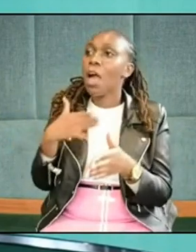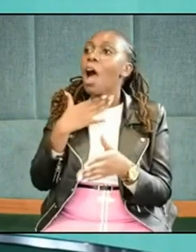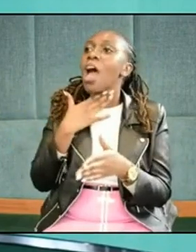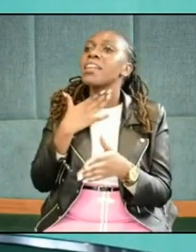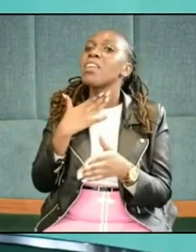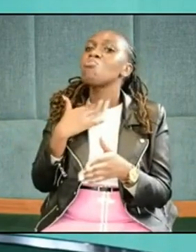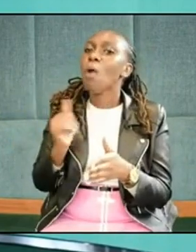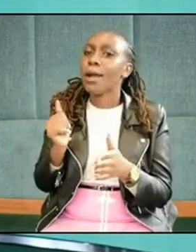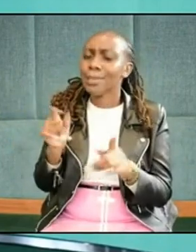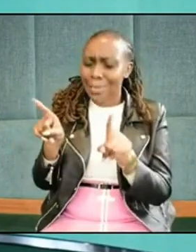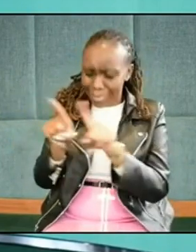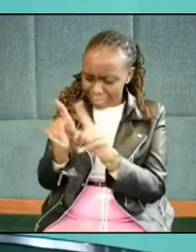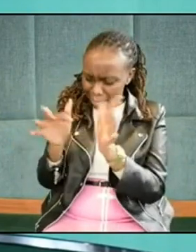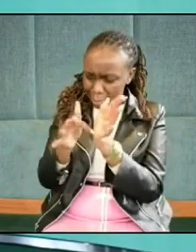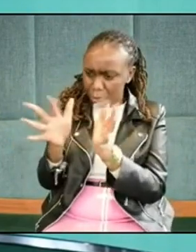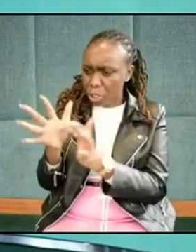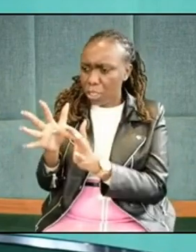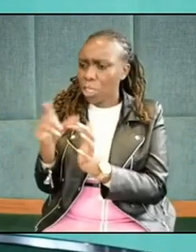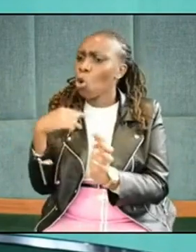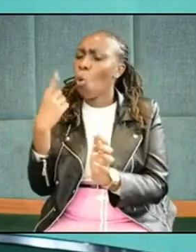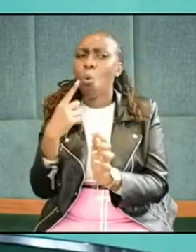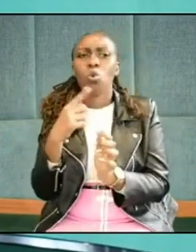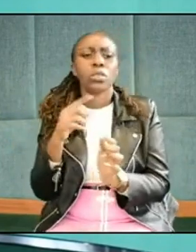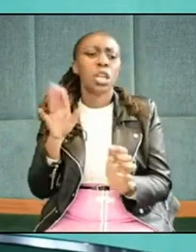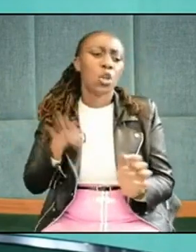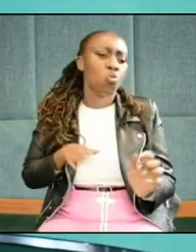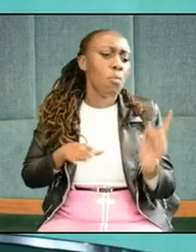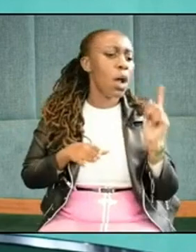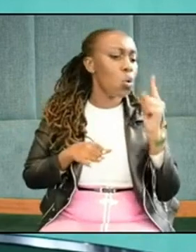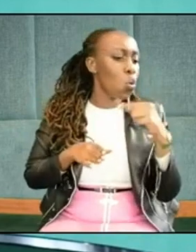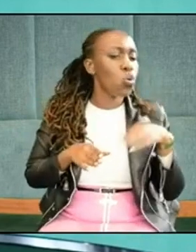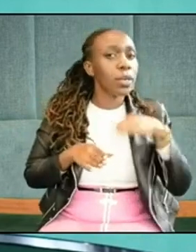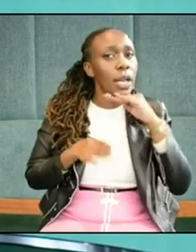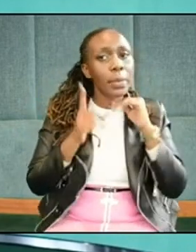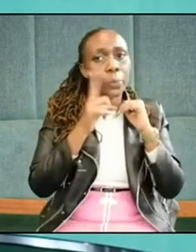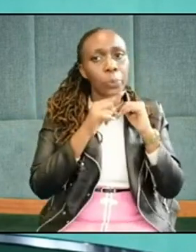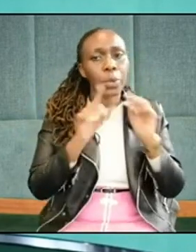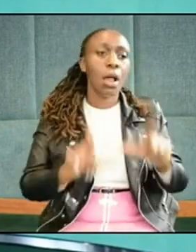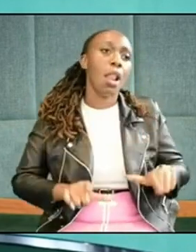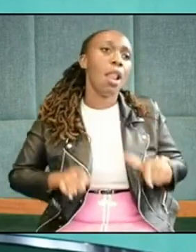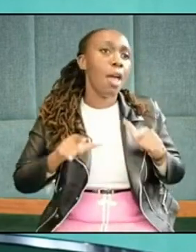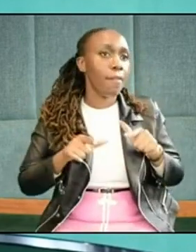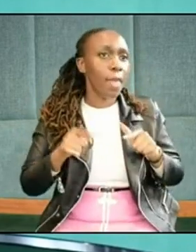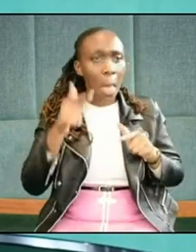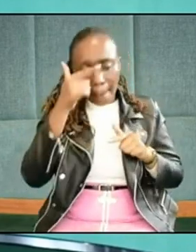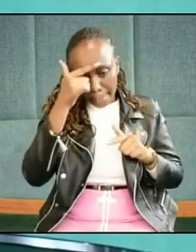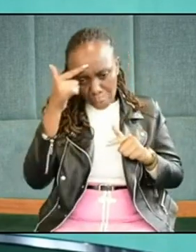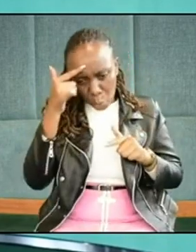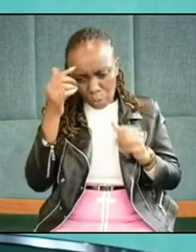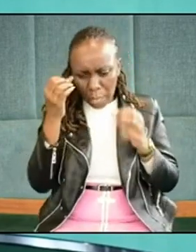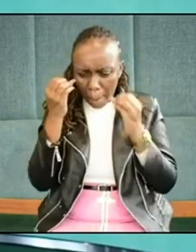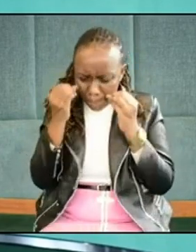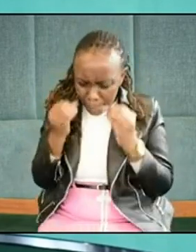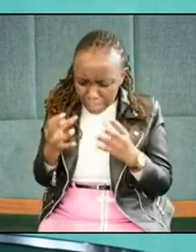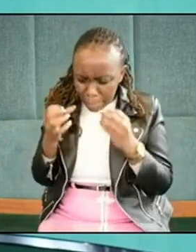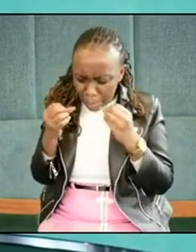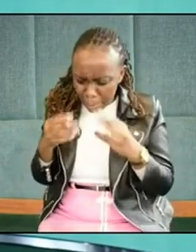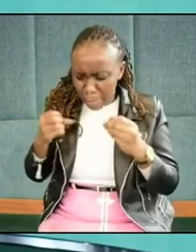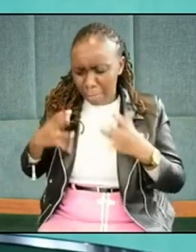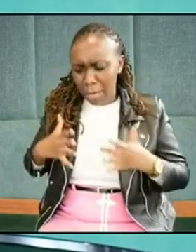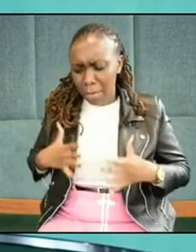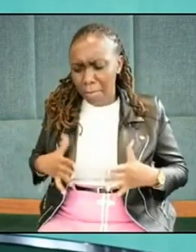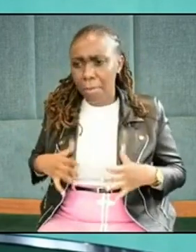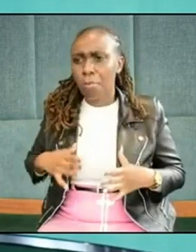the Jesus that was in this lady's life. Many people have died in my presence, cursing